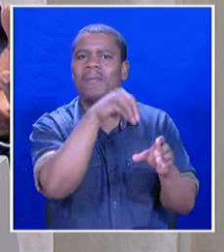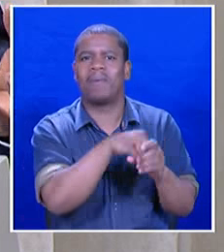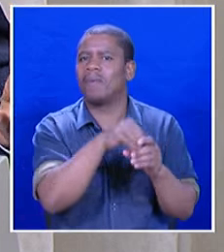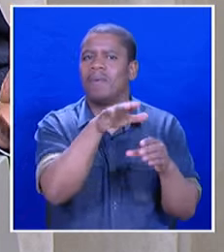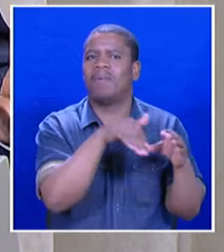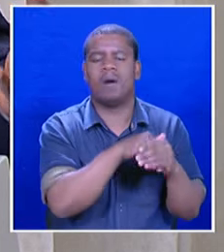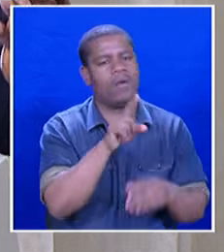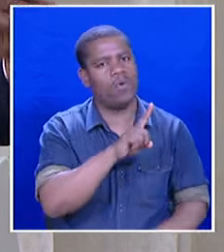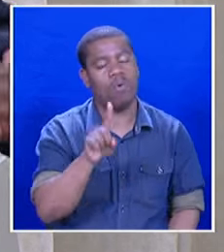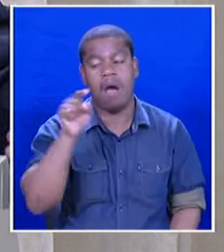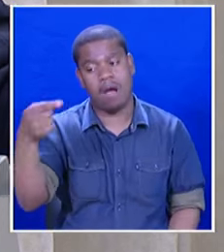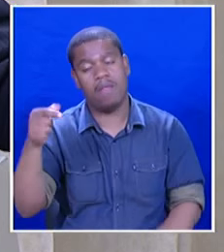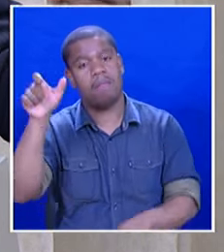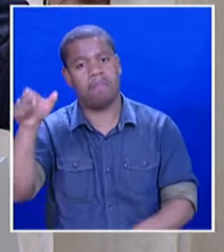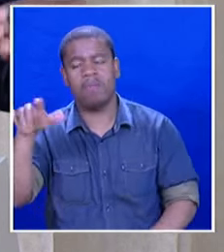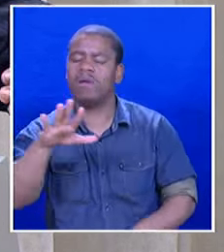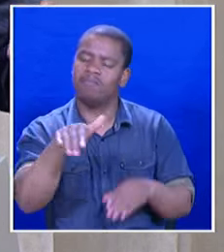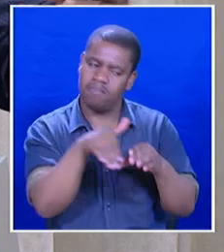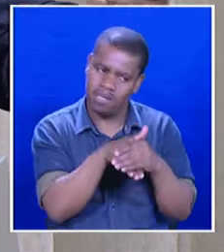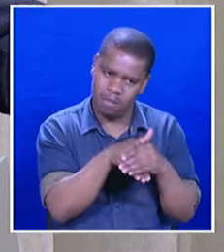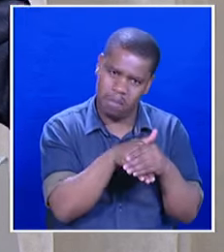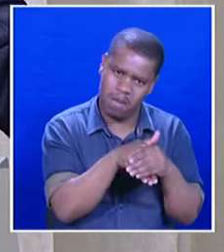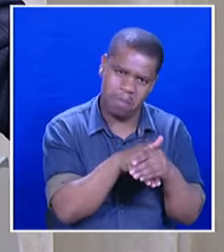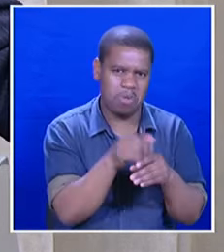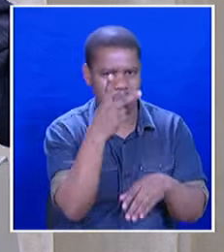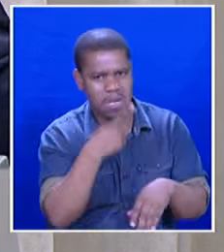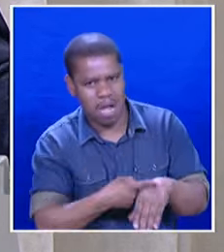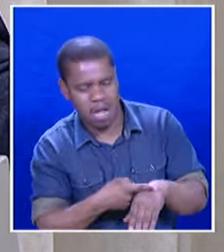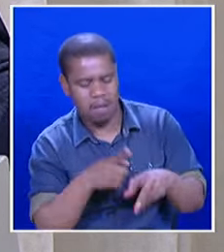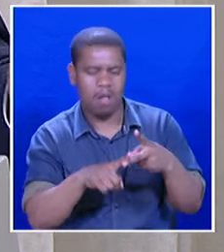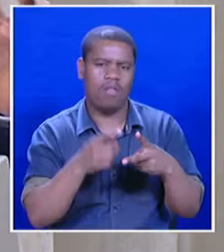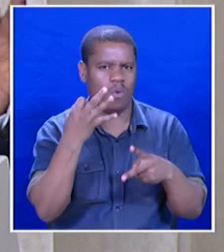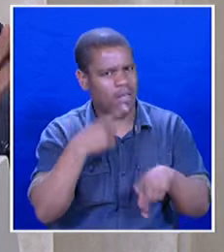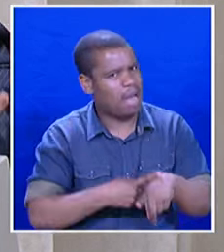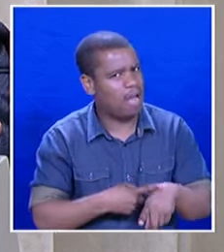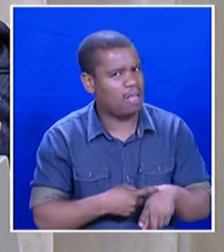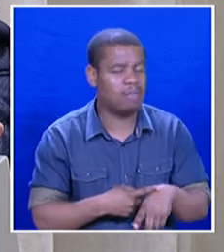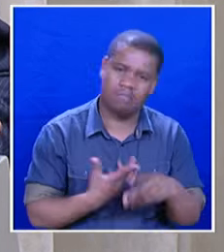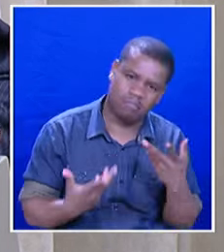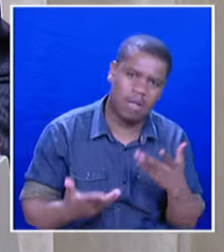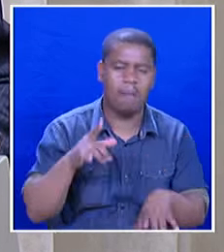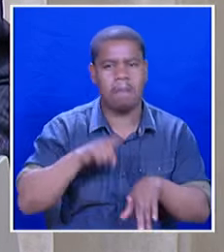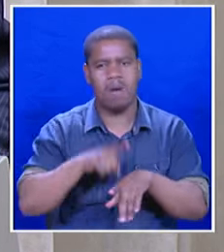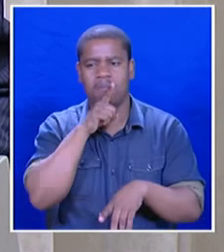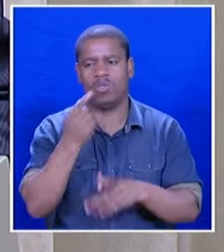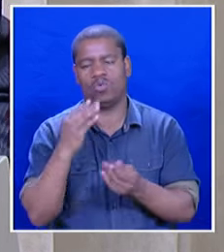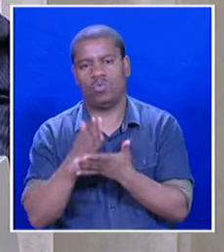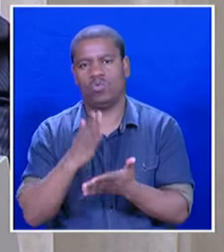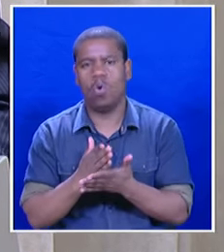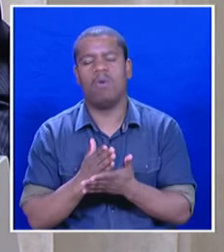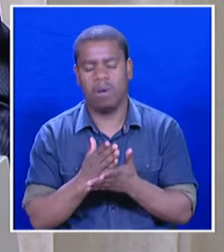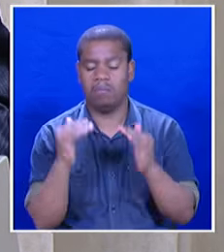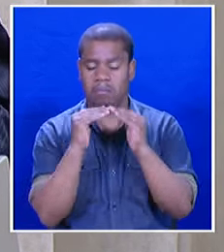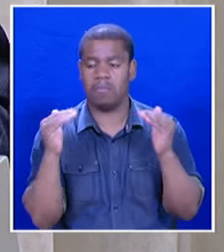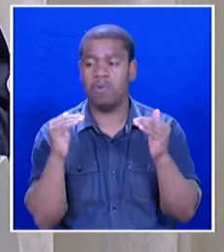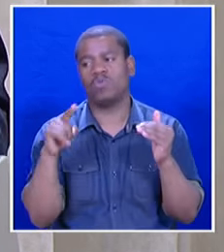be participating maybe twice or thrice, but we need to have a level of consideration to ensure that